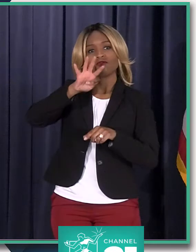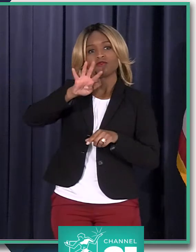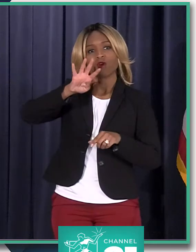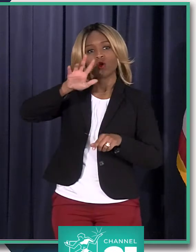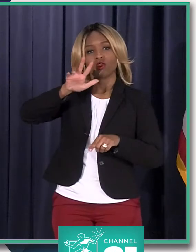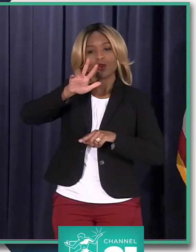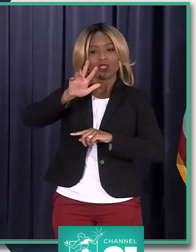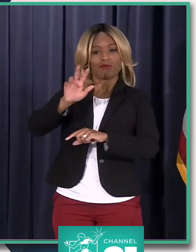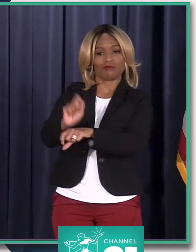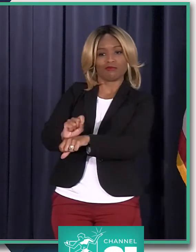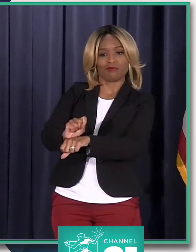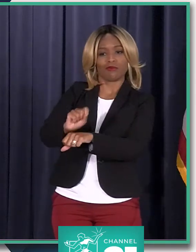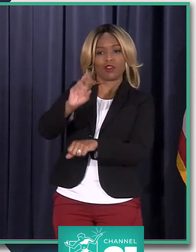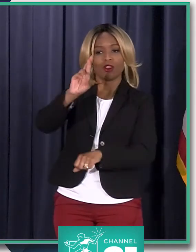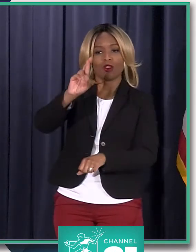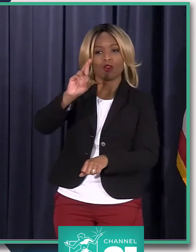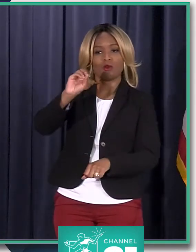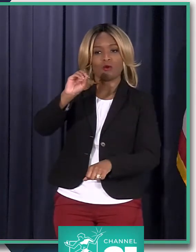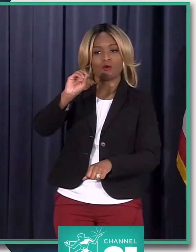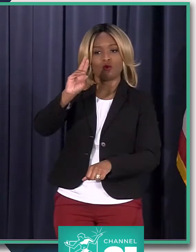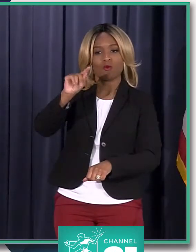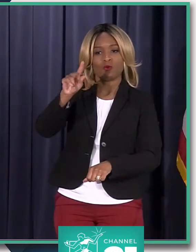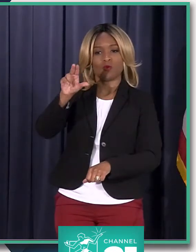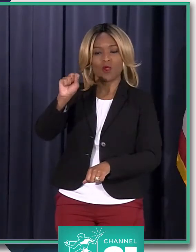fixed routes and 12